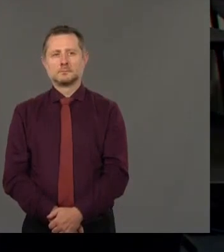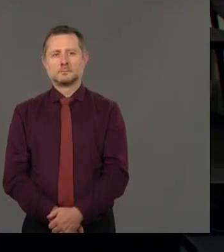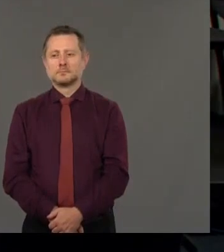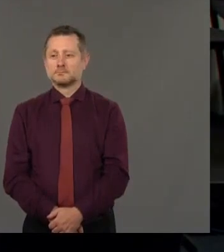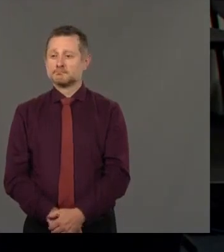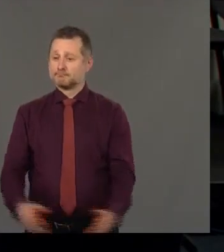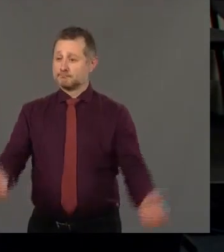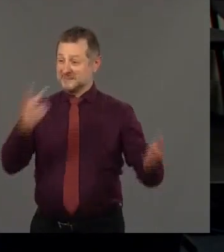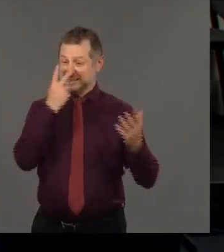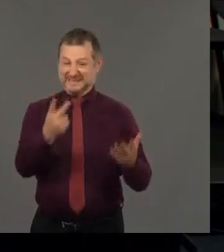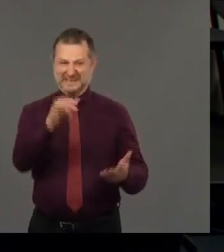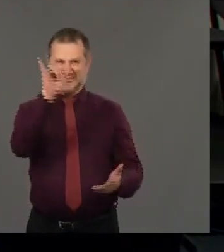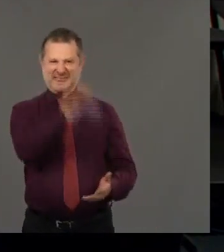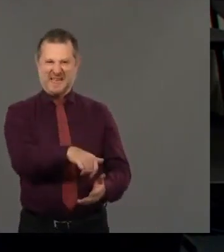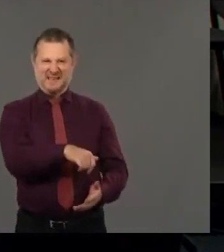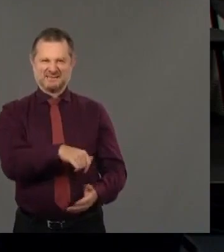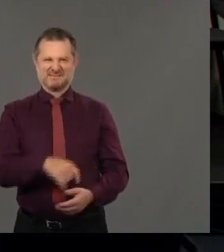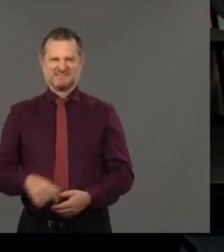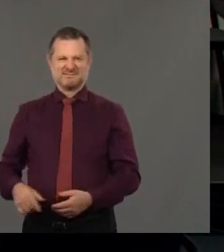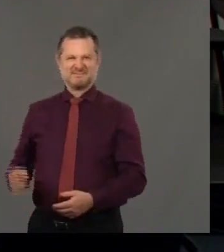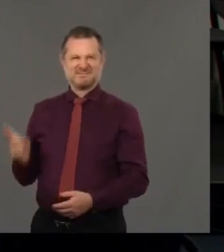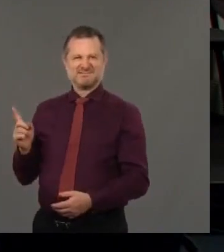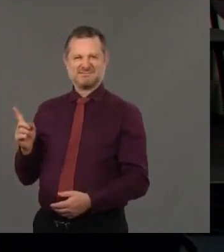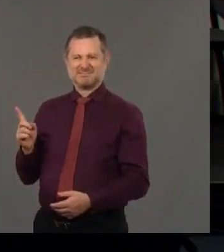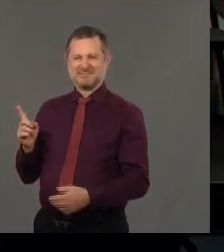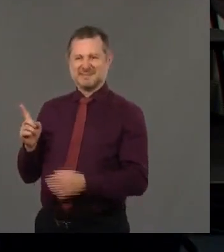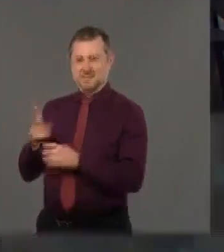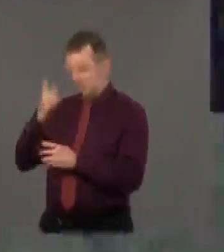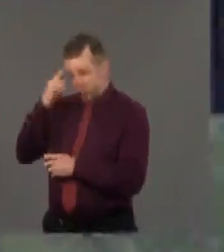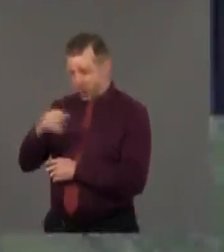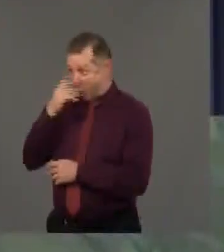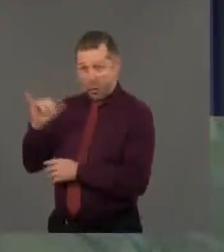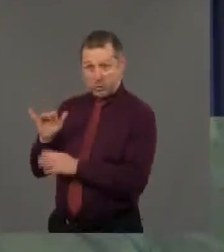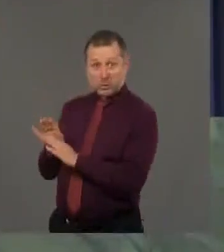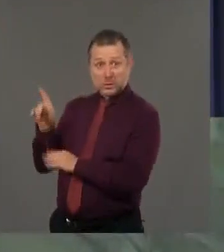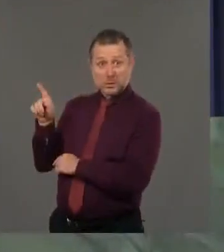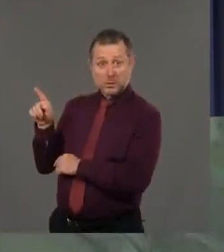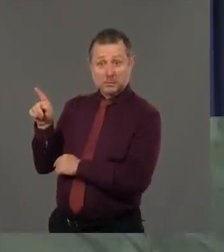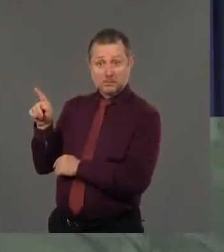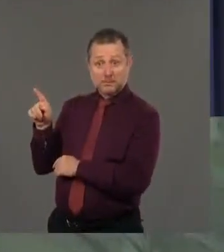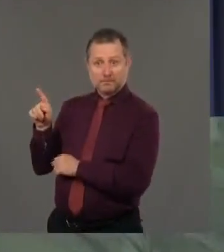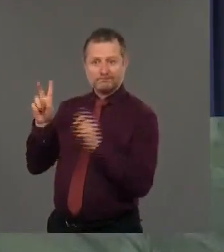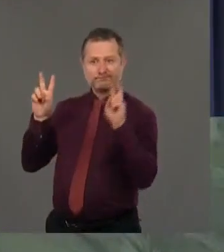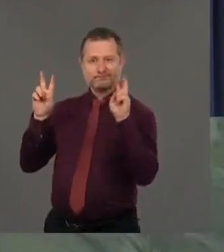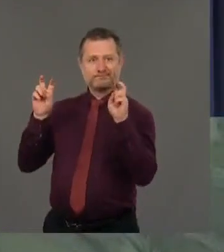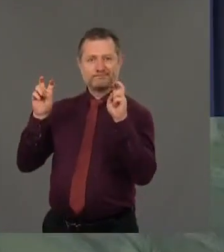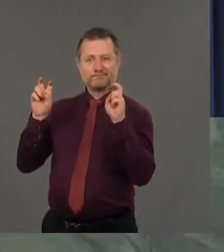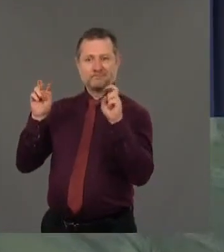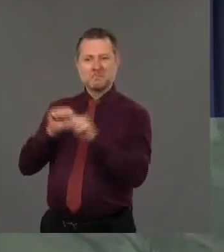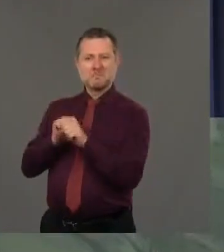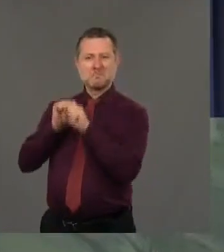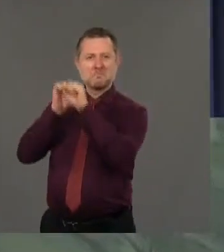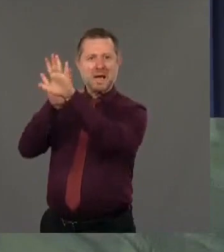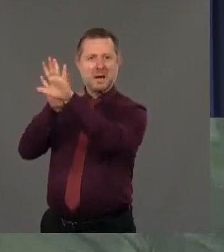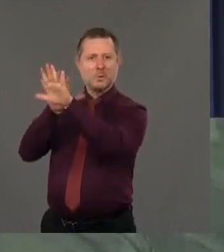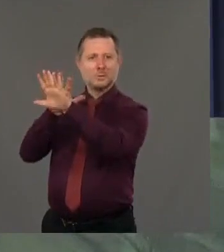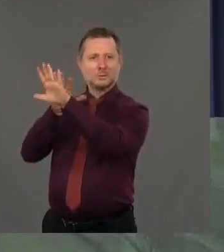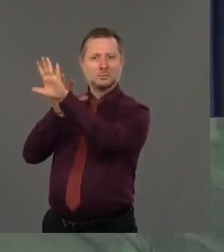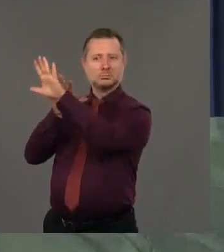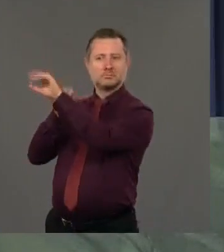This, do we know what this is? This is the mountain. What is the tallest